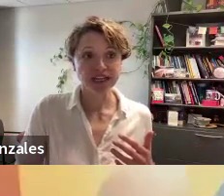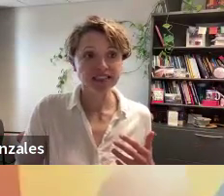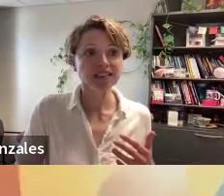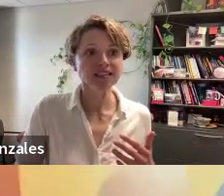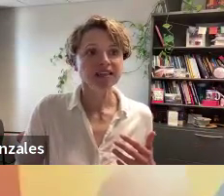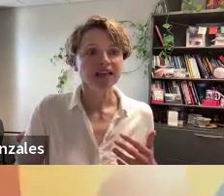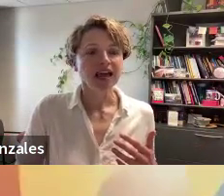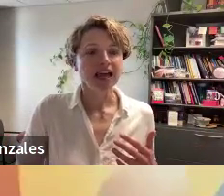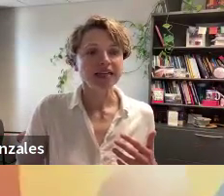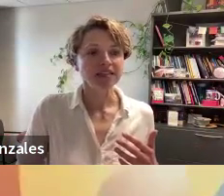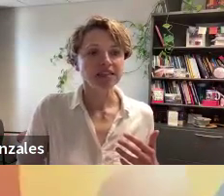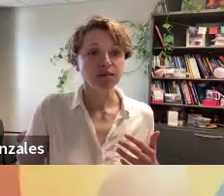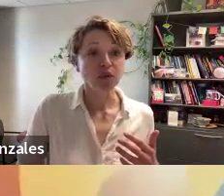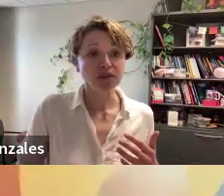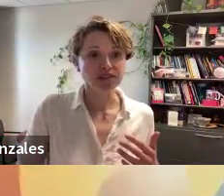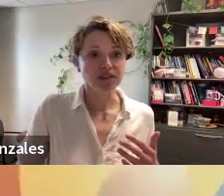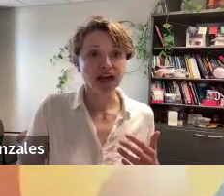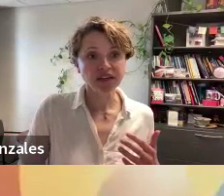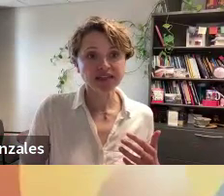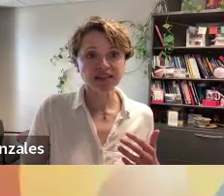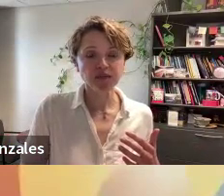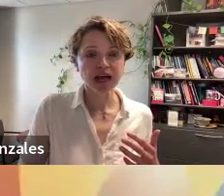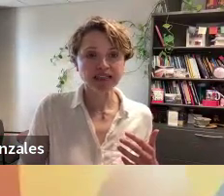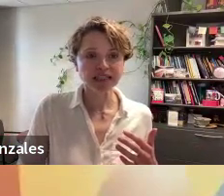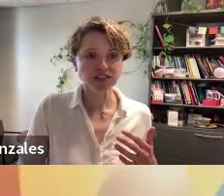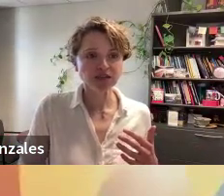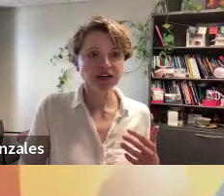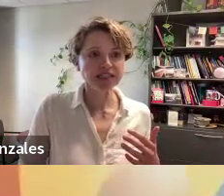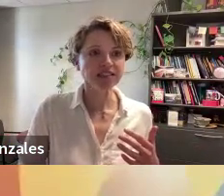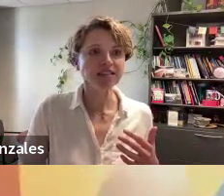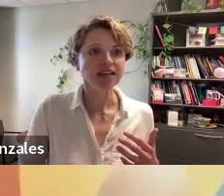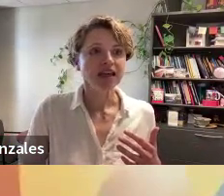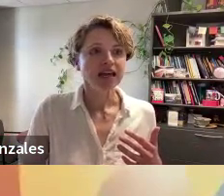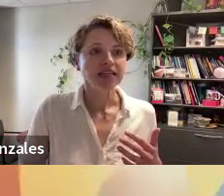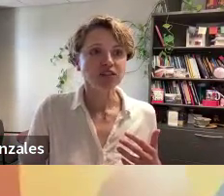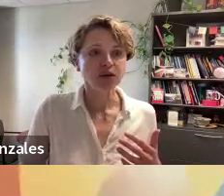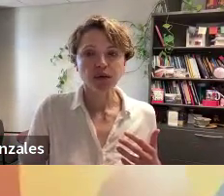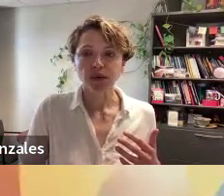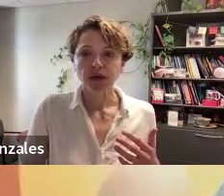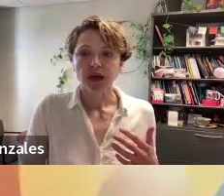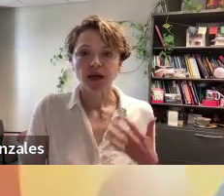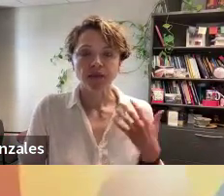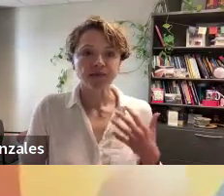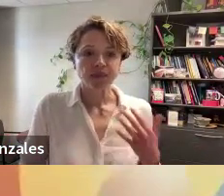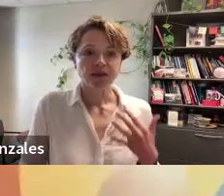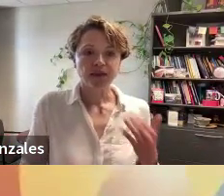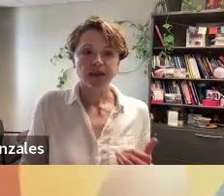to devices and the importance of having stable access to devices. And so